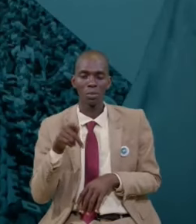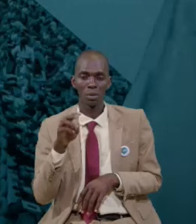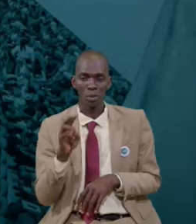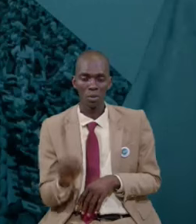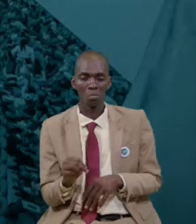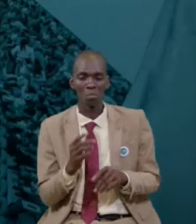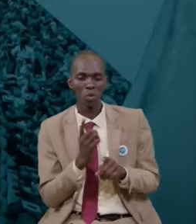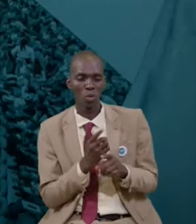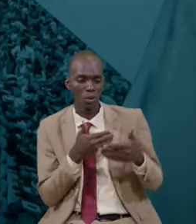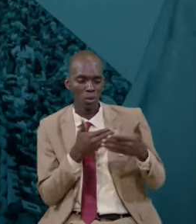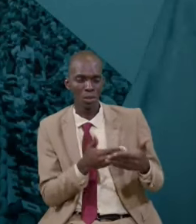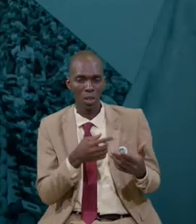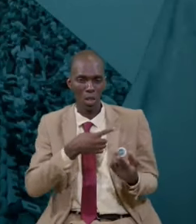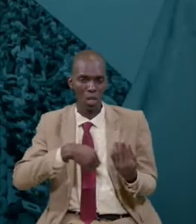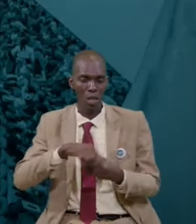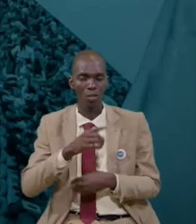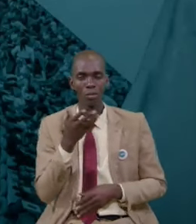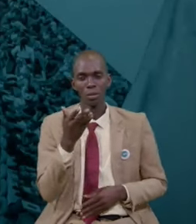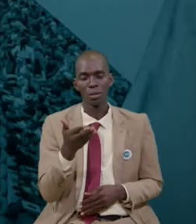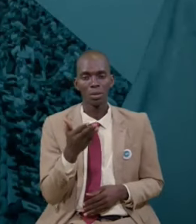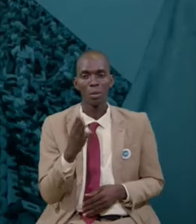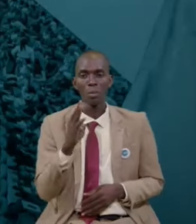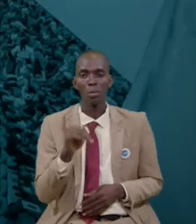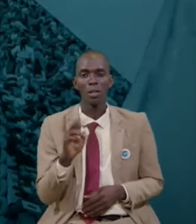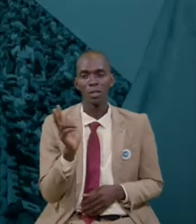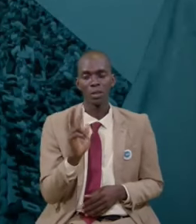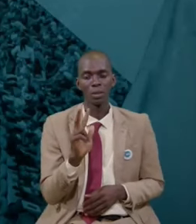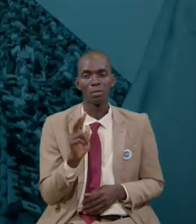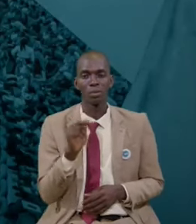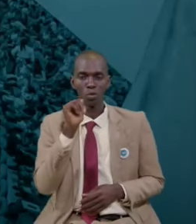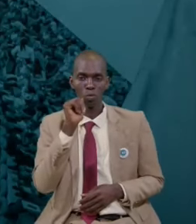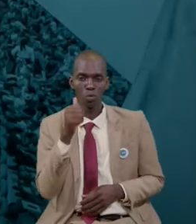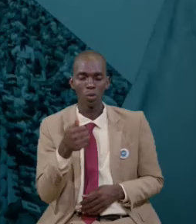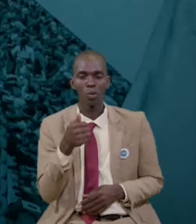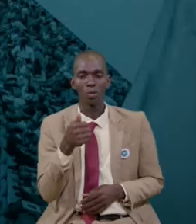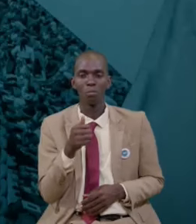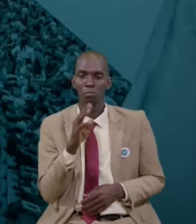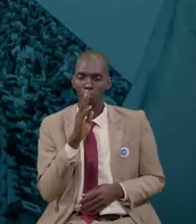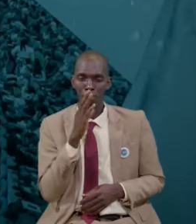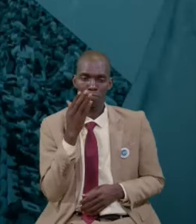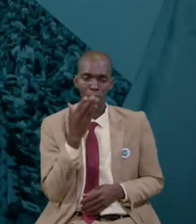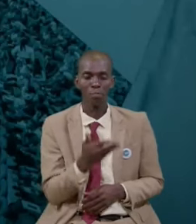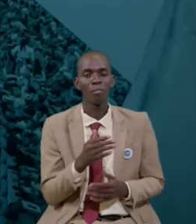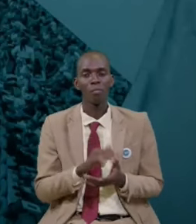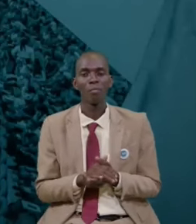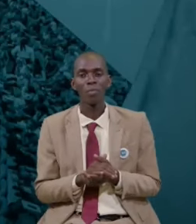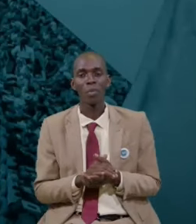And that is 3 p.m. tomorrow. Be here. Those who gave their life on Thursday,